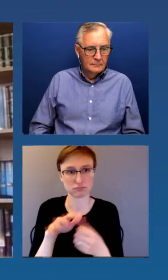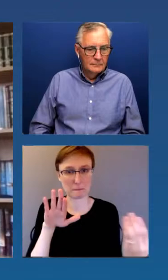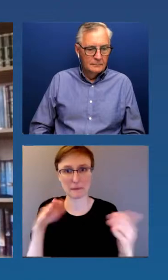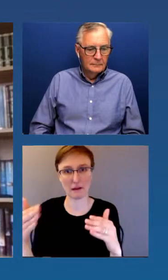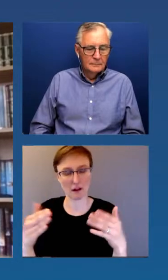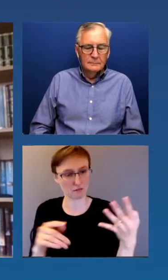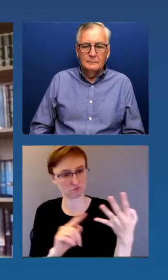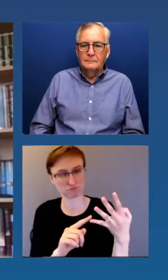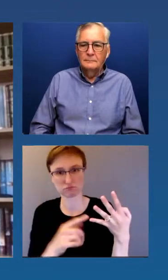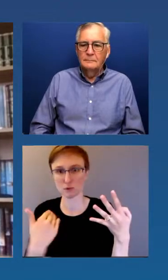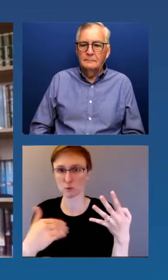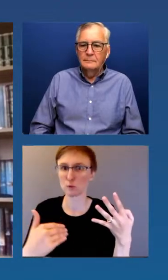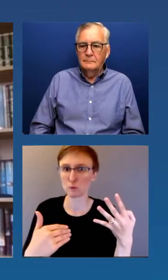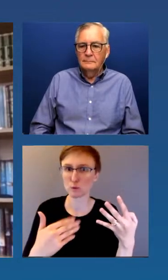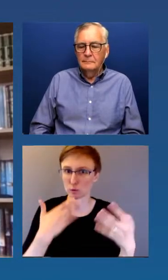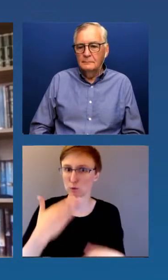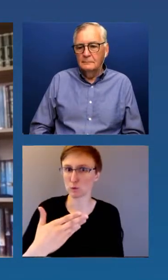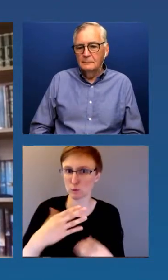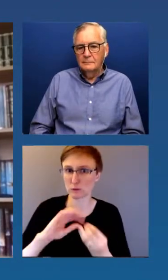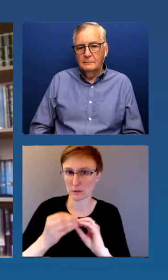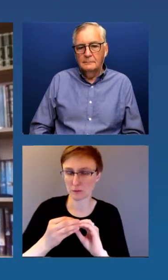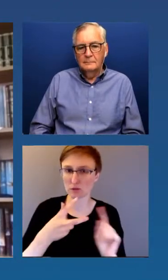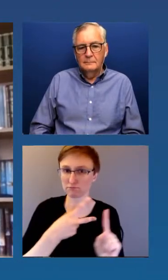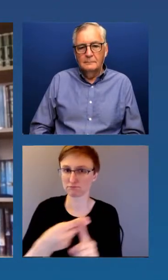good record on vaccinations.